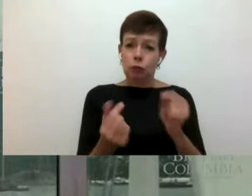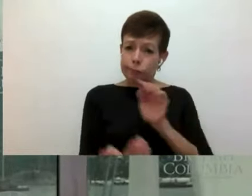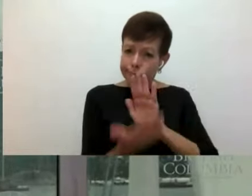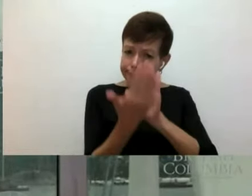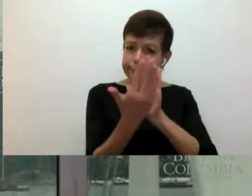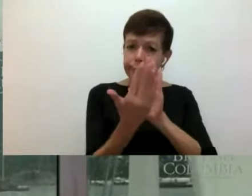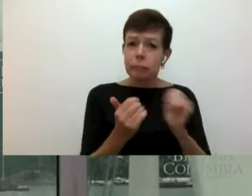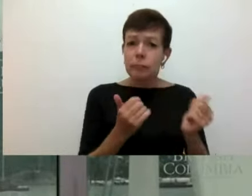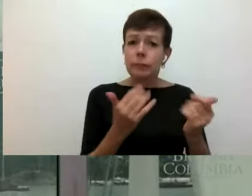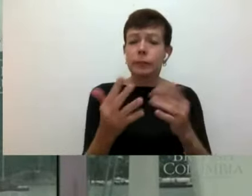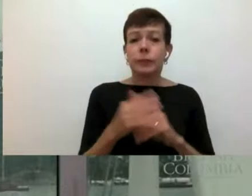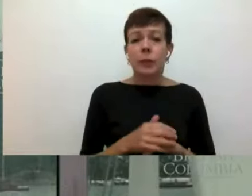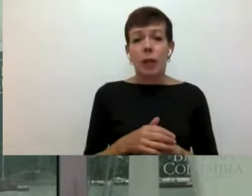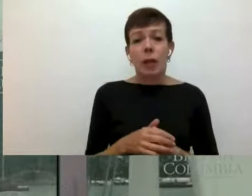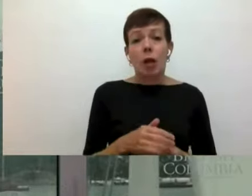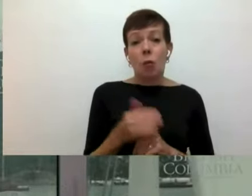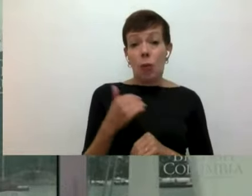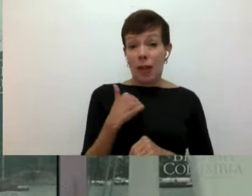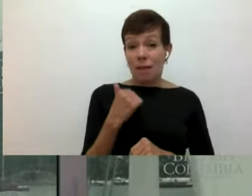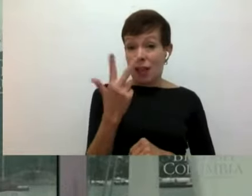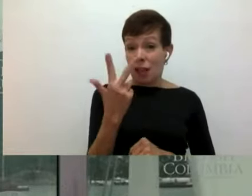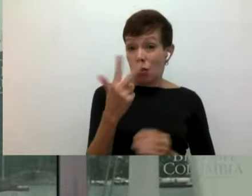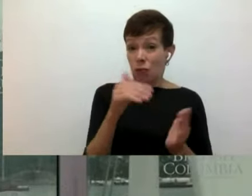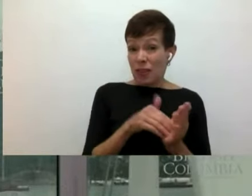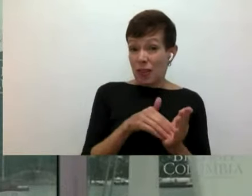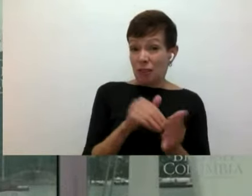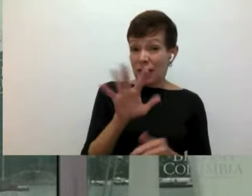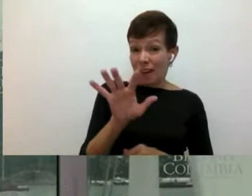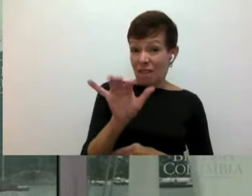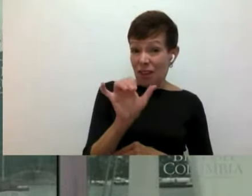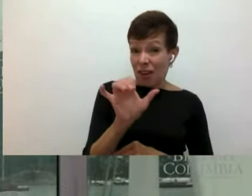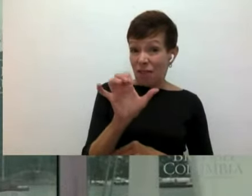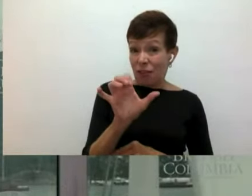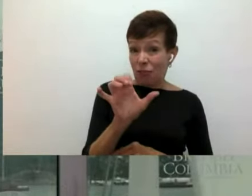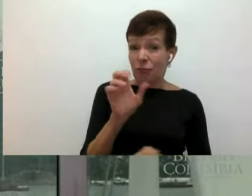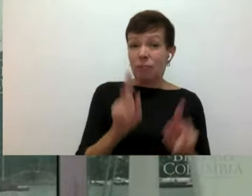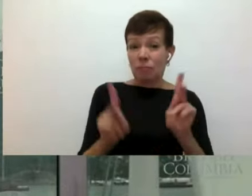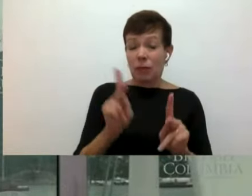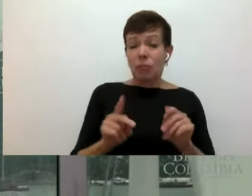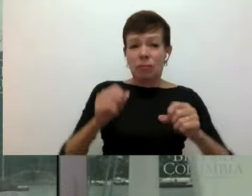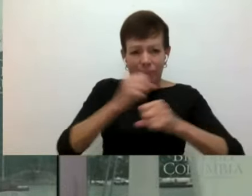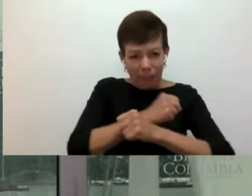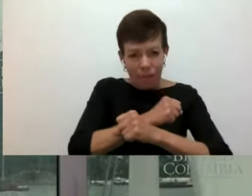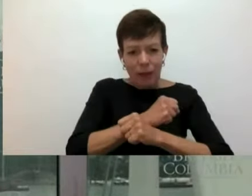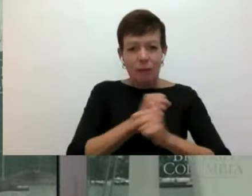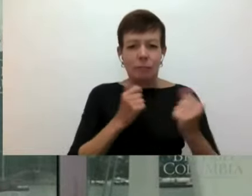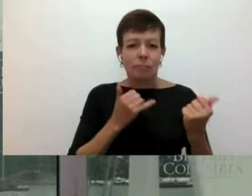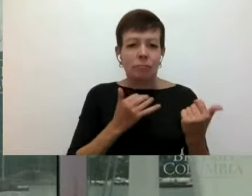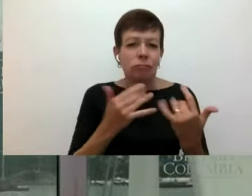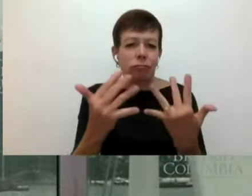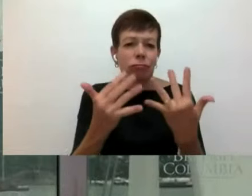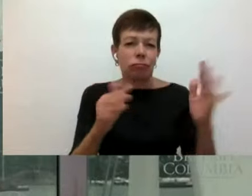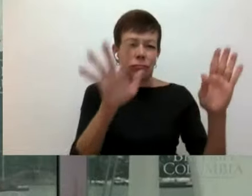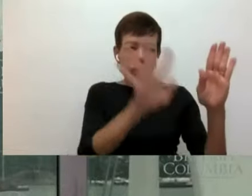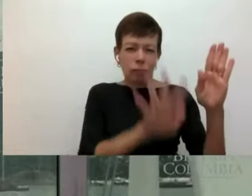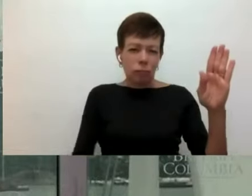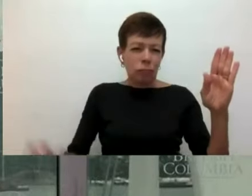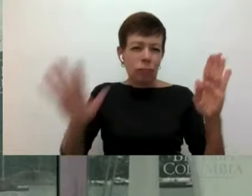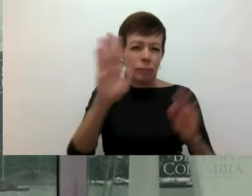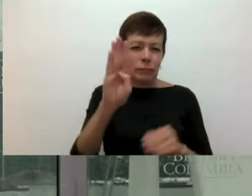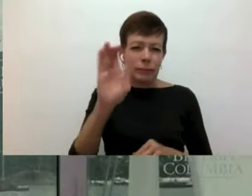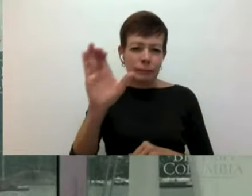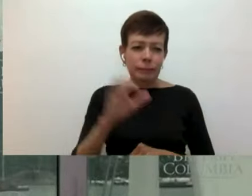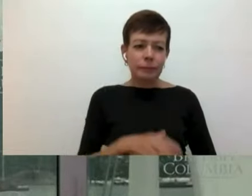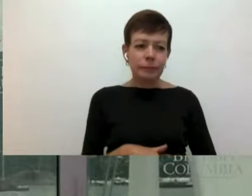our way through the response on the ground. We now have more than 3,500 personnel directly engaged in